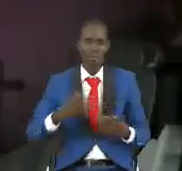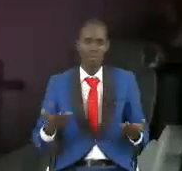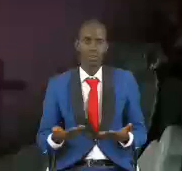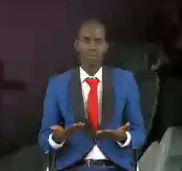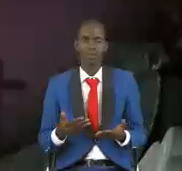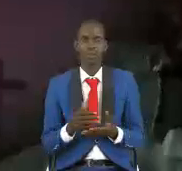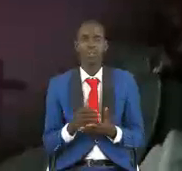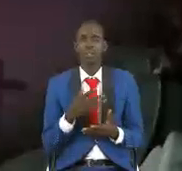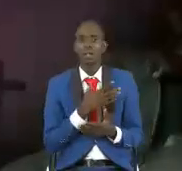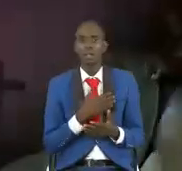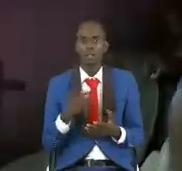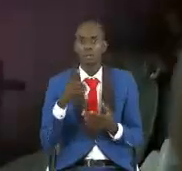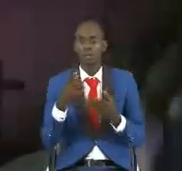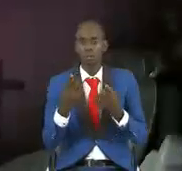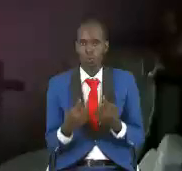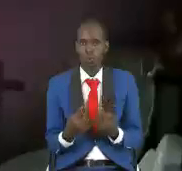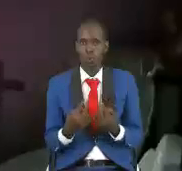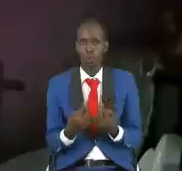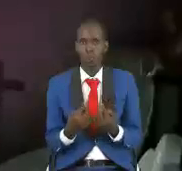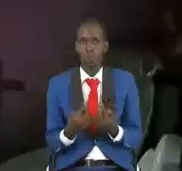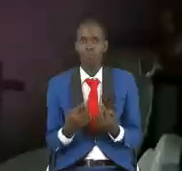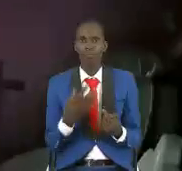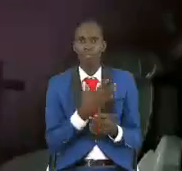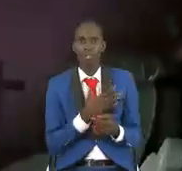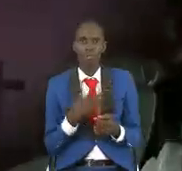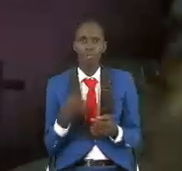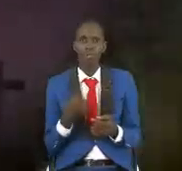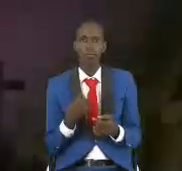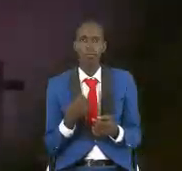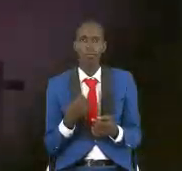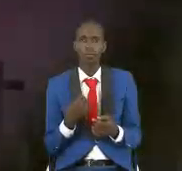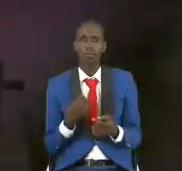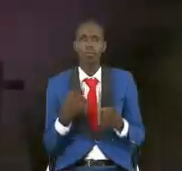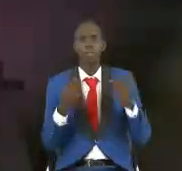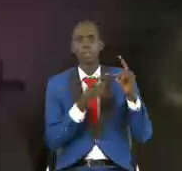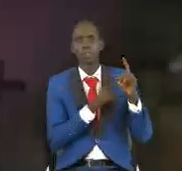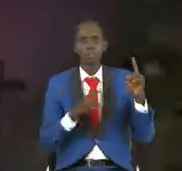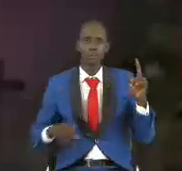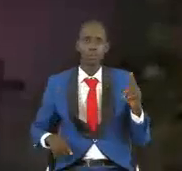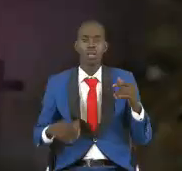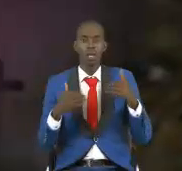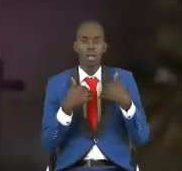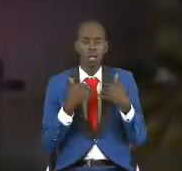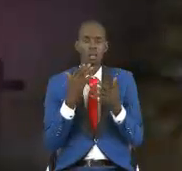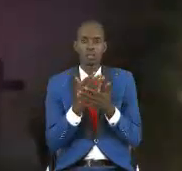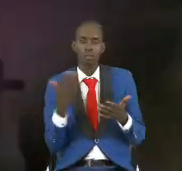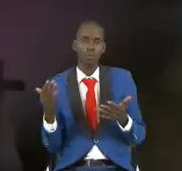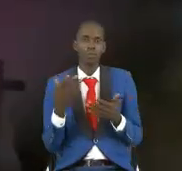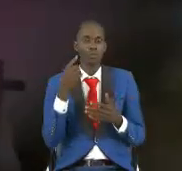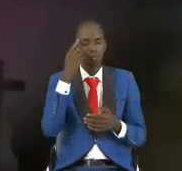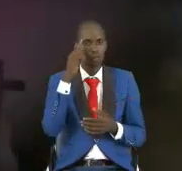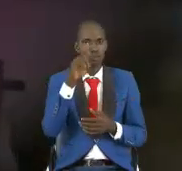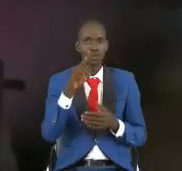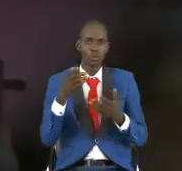you come, and the Lord has something for you there by